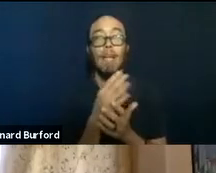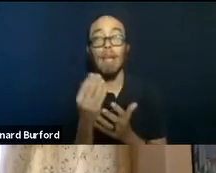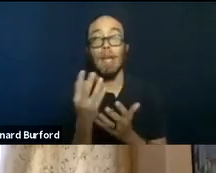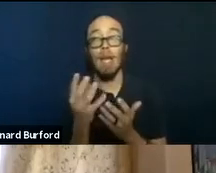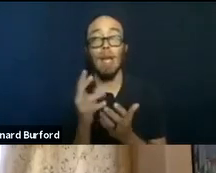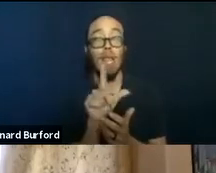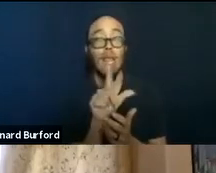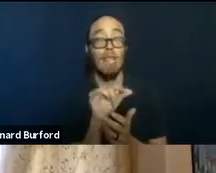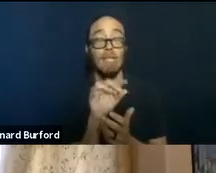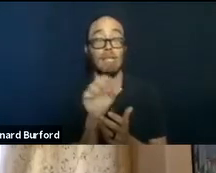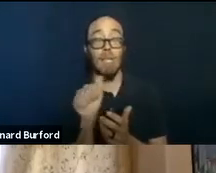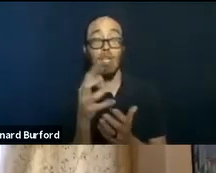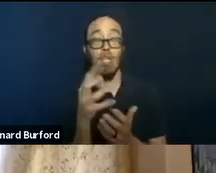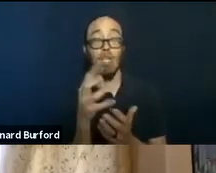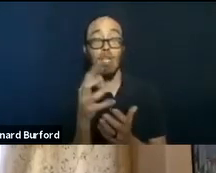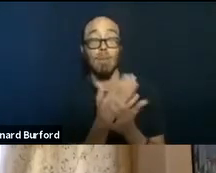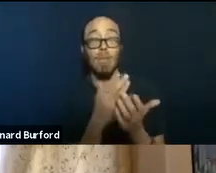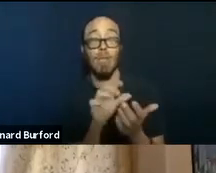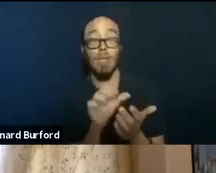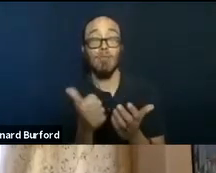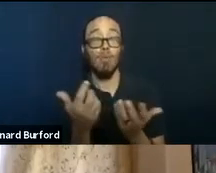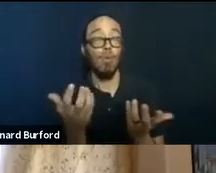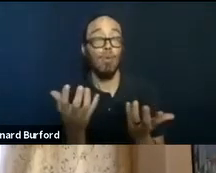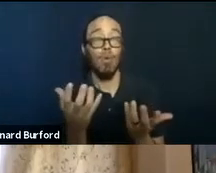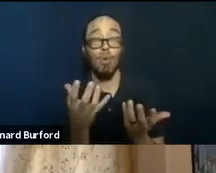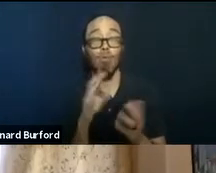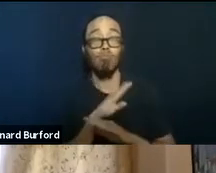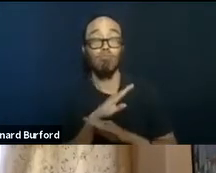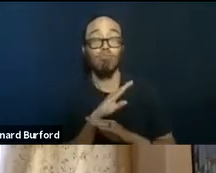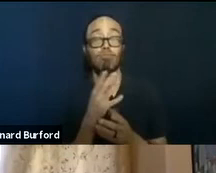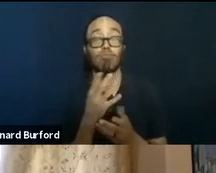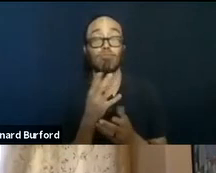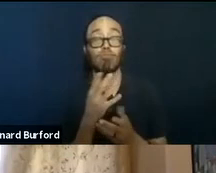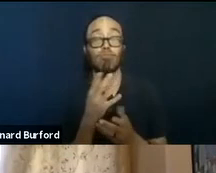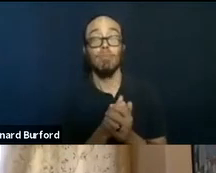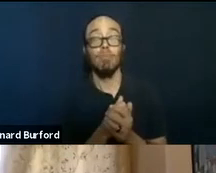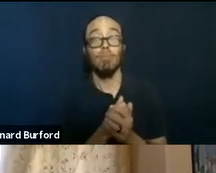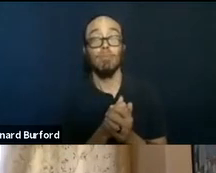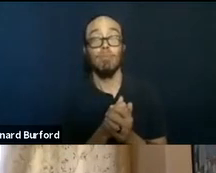Lisa, you wanted to say something also, or you're all good?